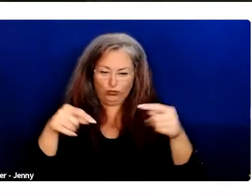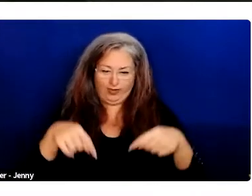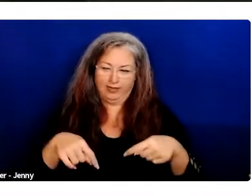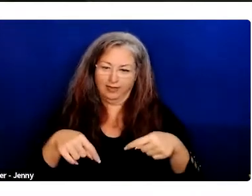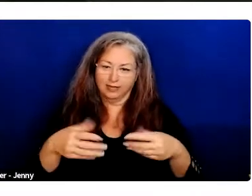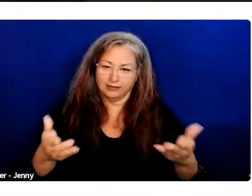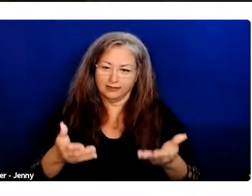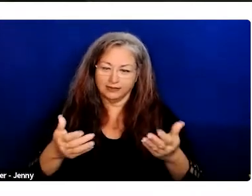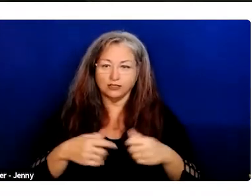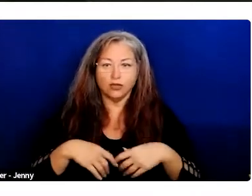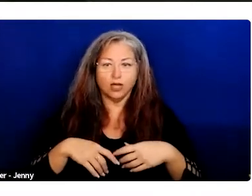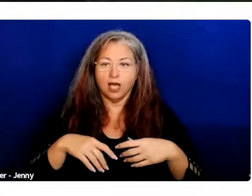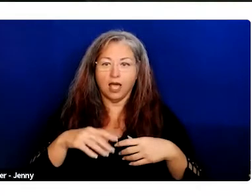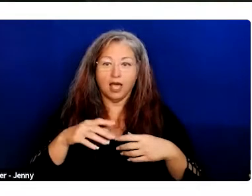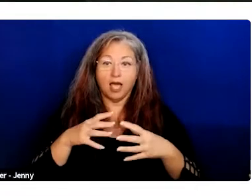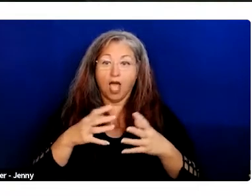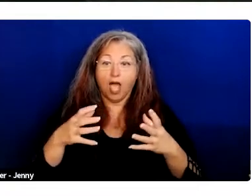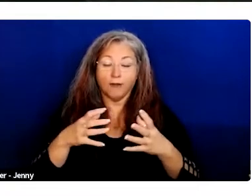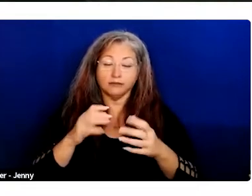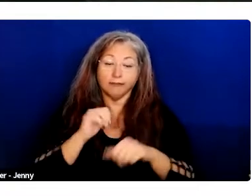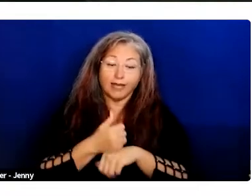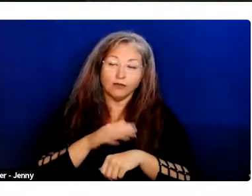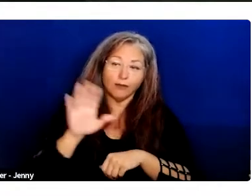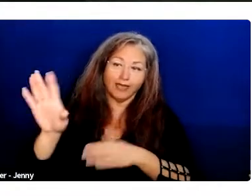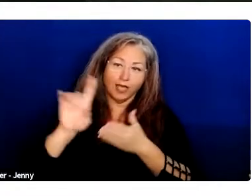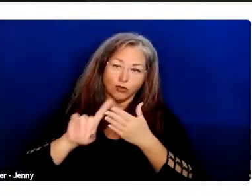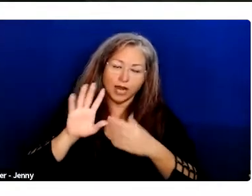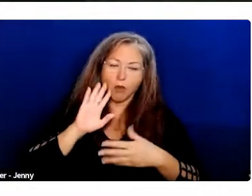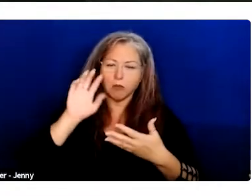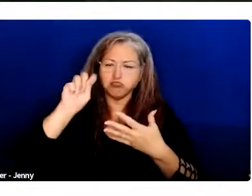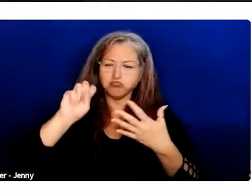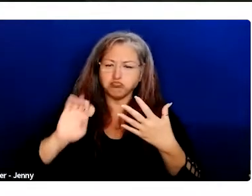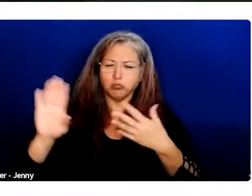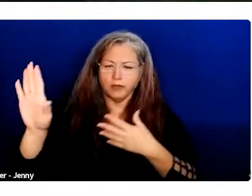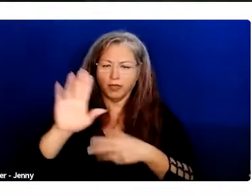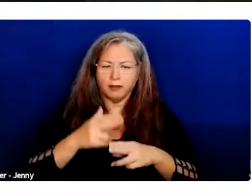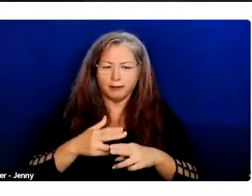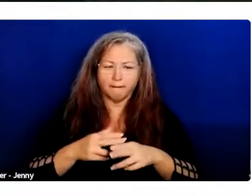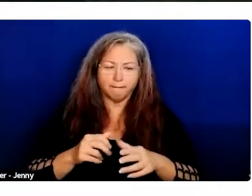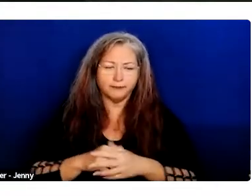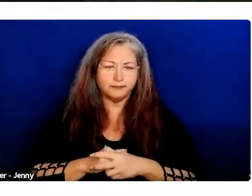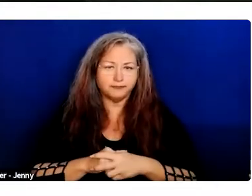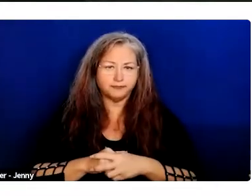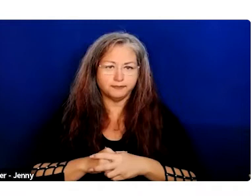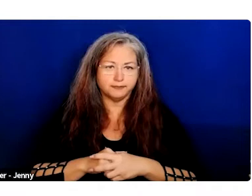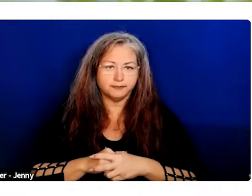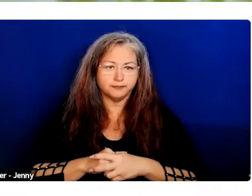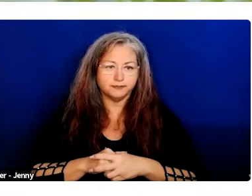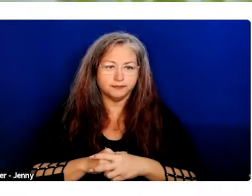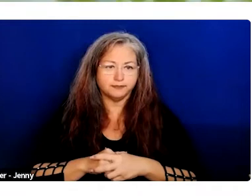And so much of this is based in their research, and I'll be sharing their names throughout the presentation. Next slide, please.